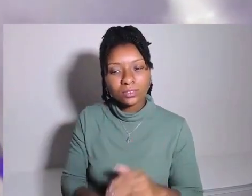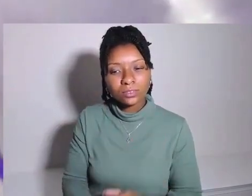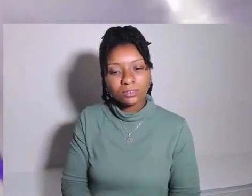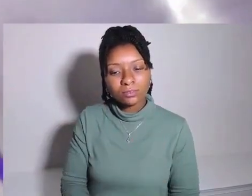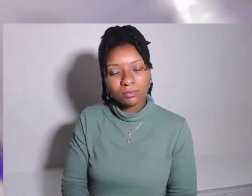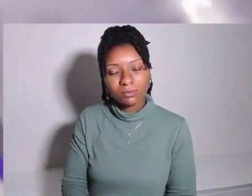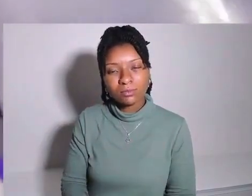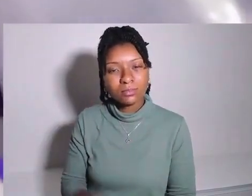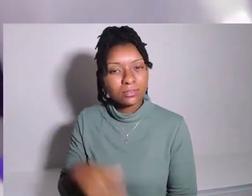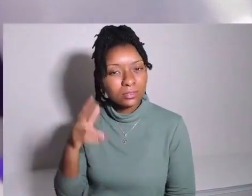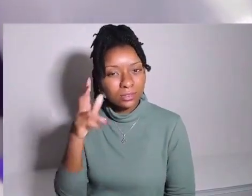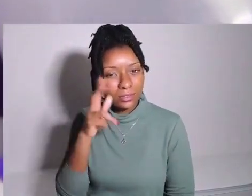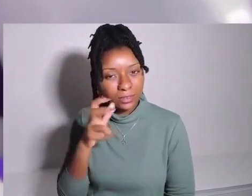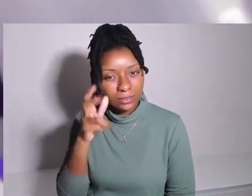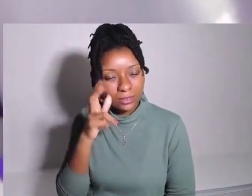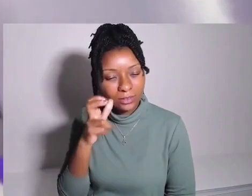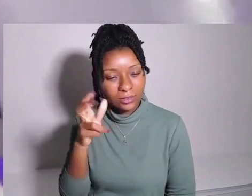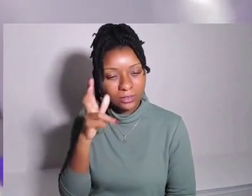And listen.